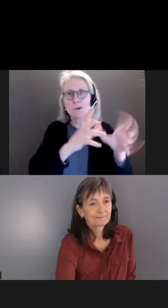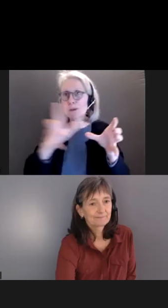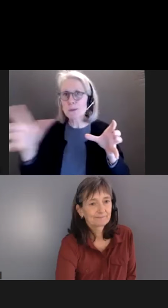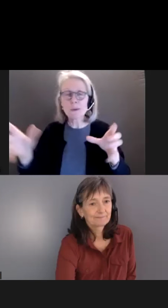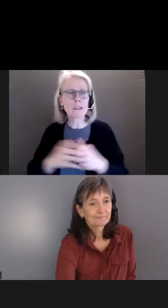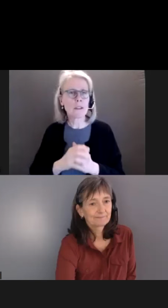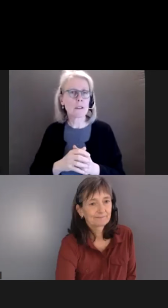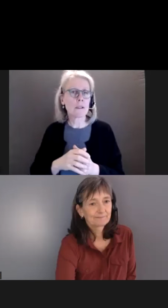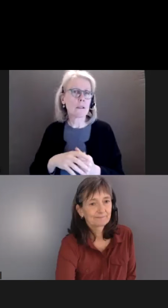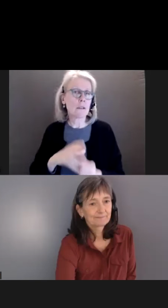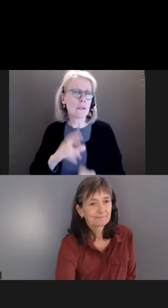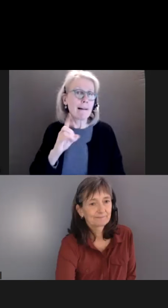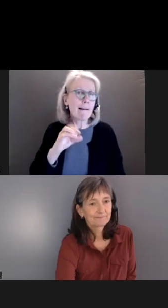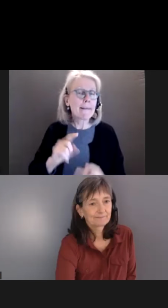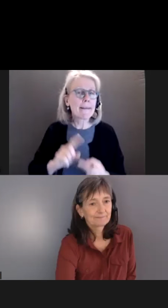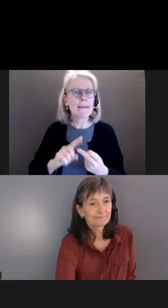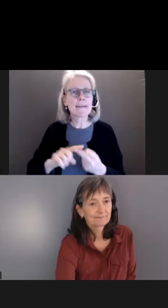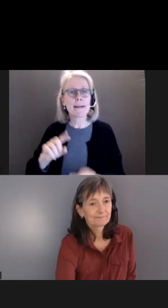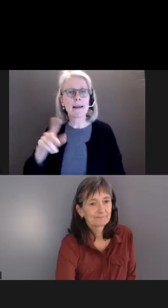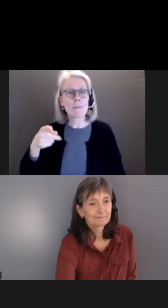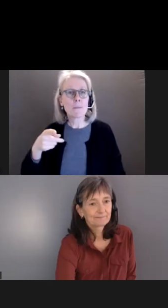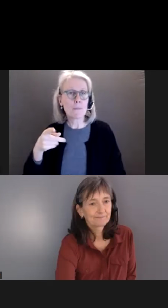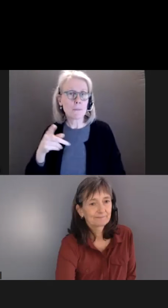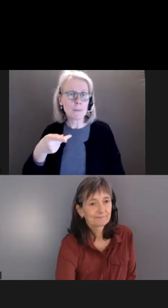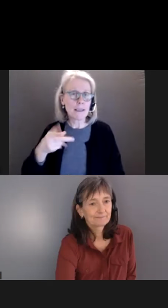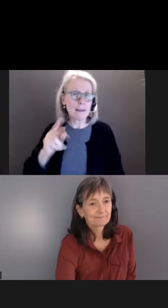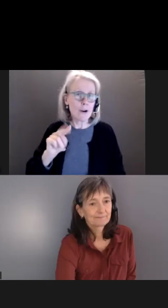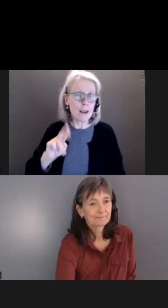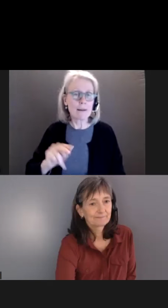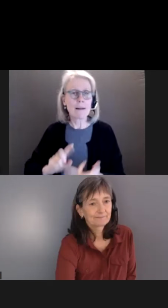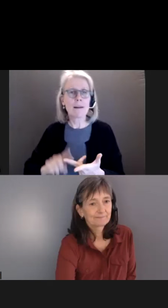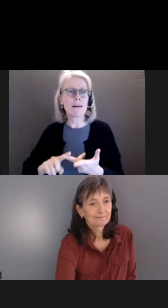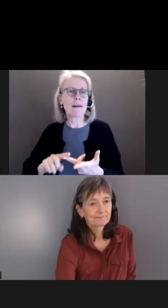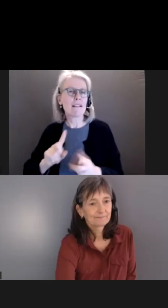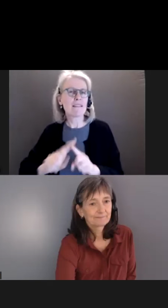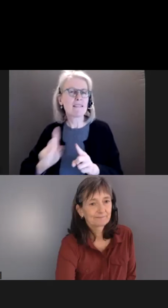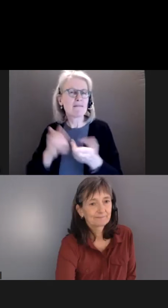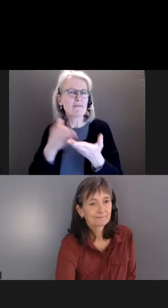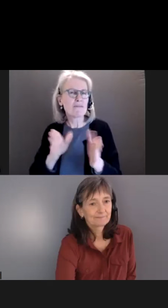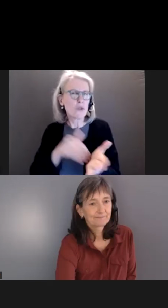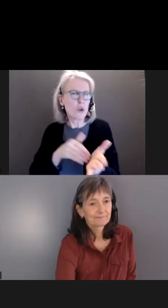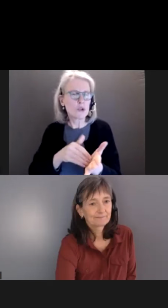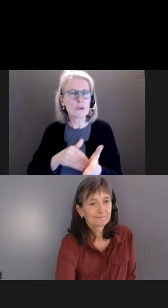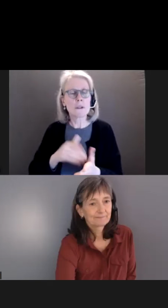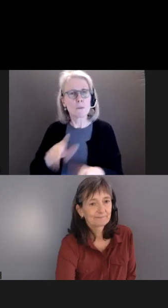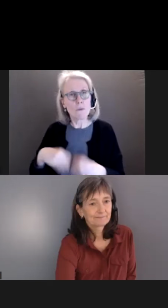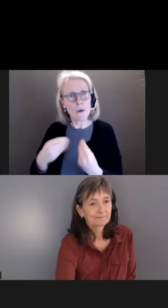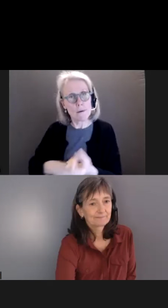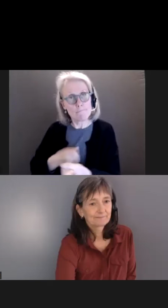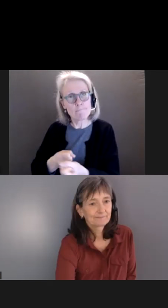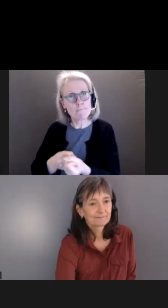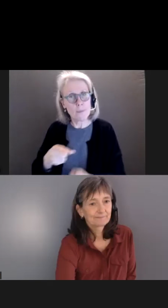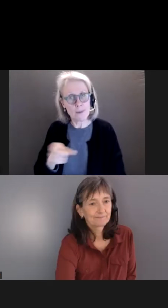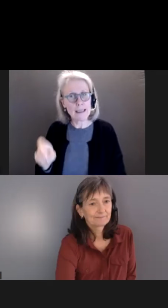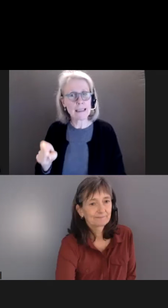include geriatricians, nurse practitioners, physiotherapists, and general practitioners to provide the care homebound individuals need